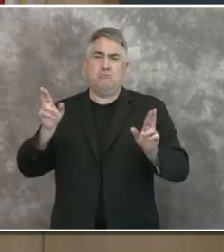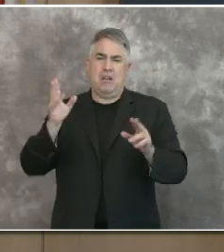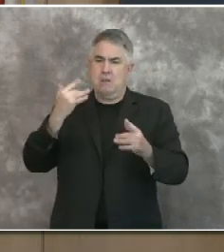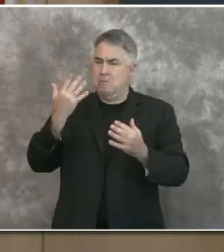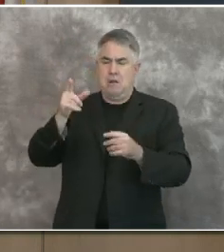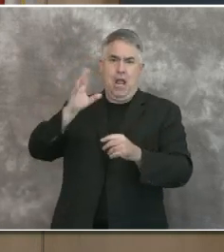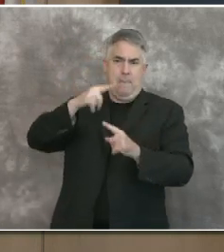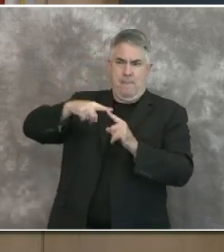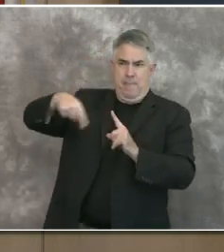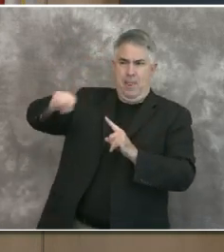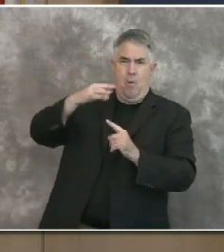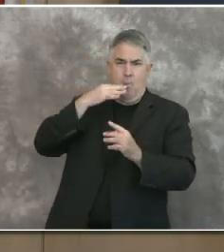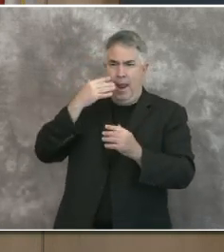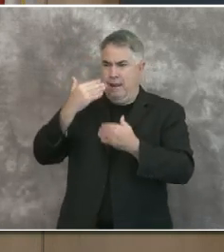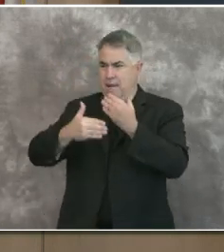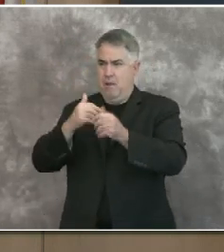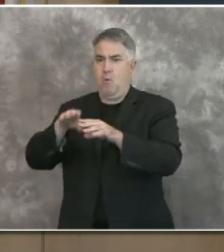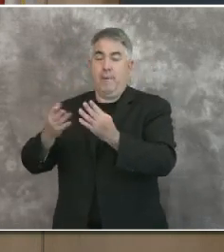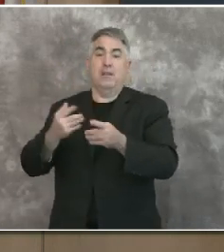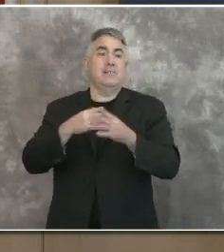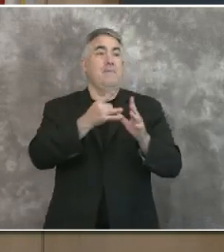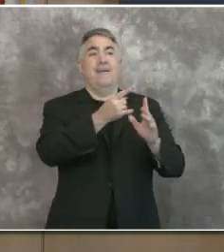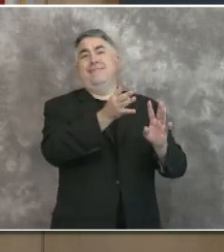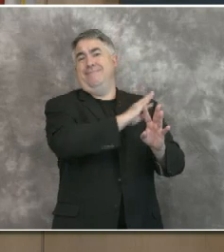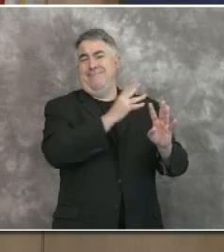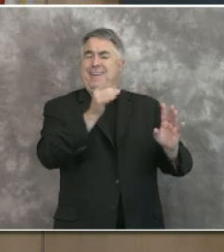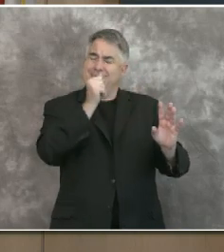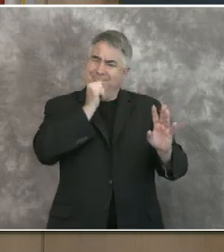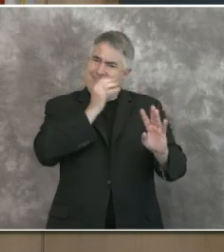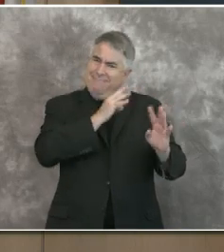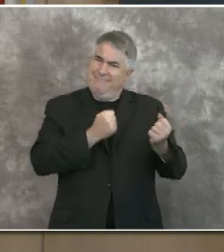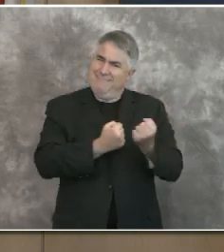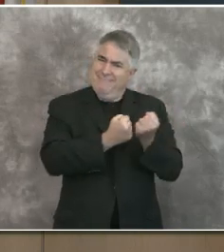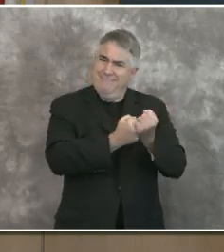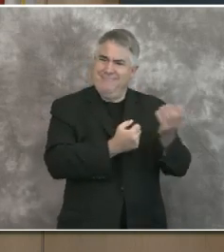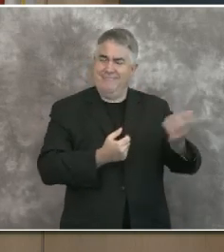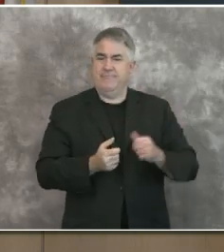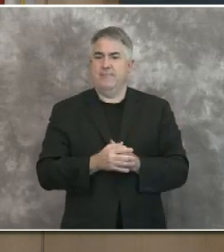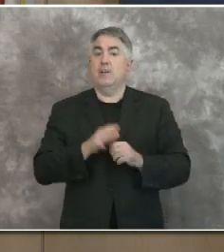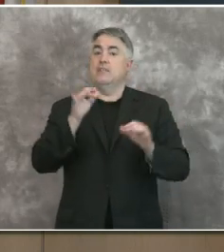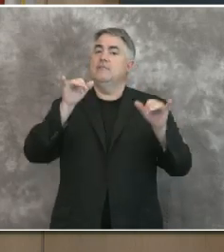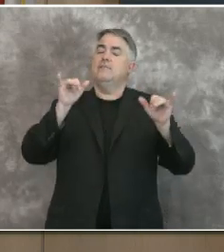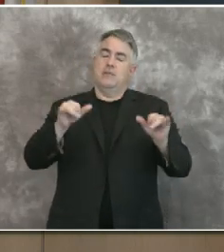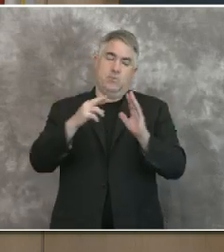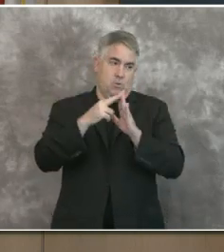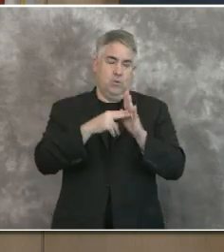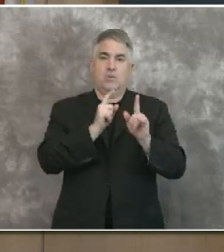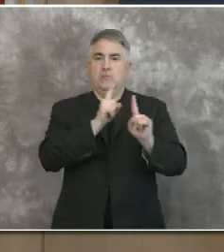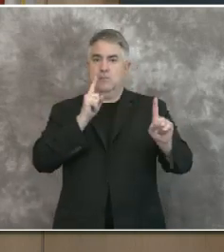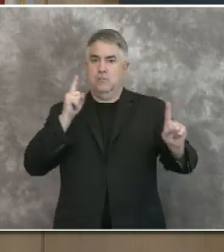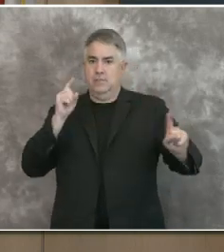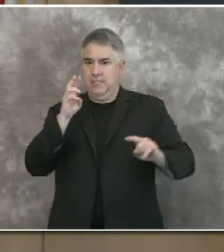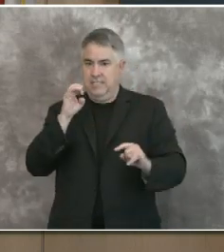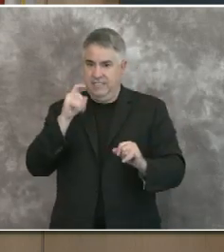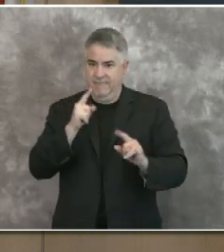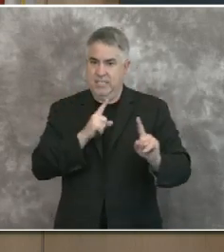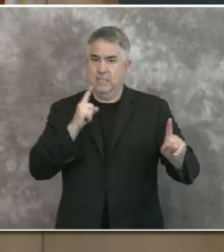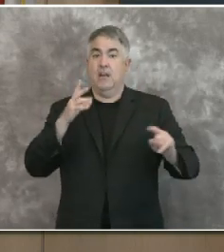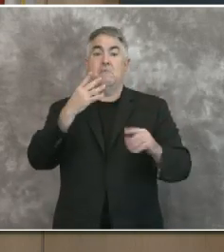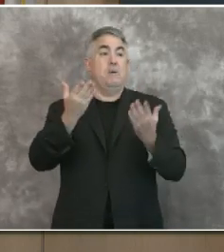waits. And please remember to social distance if you are waiting, and reservations are